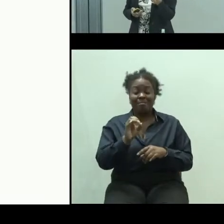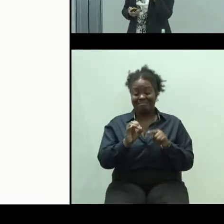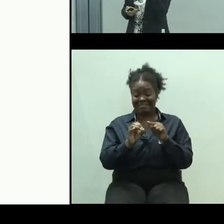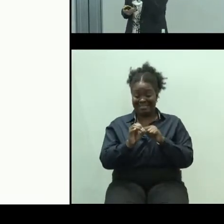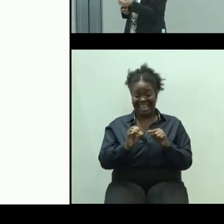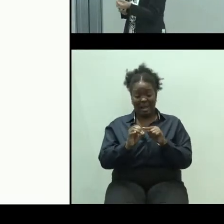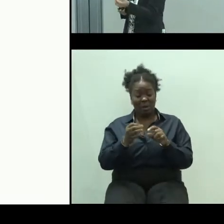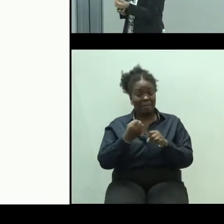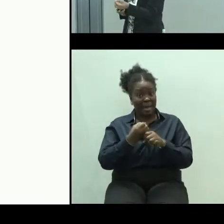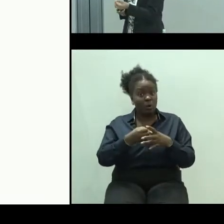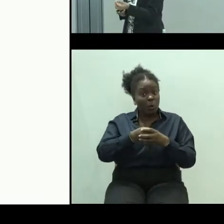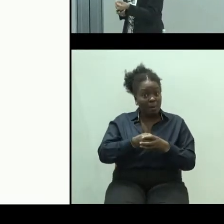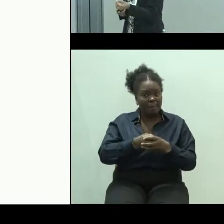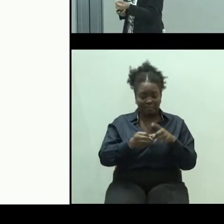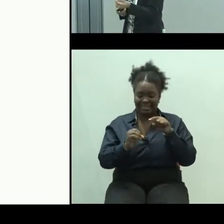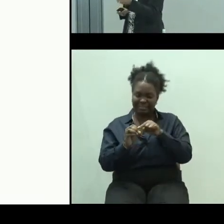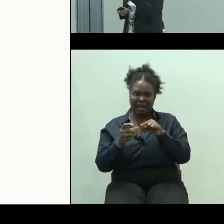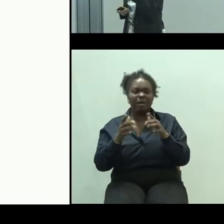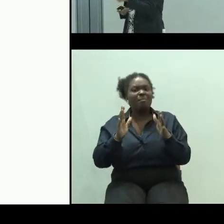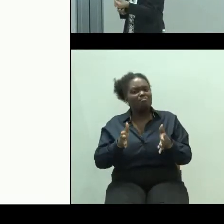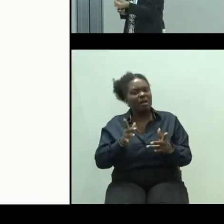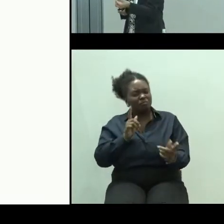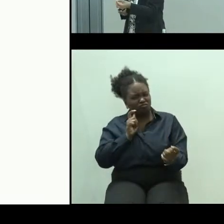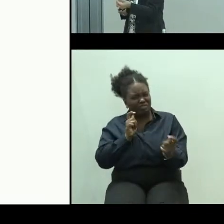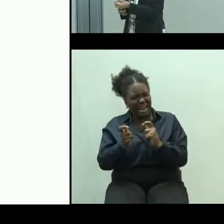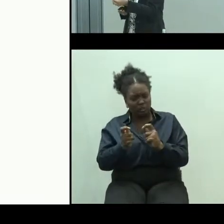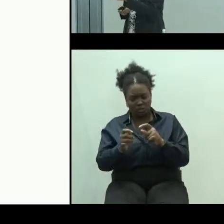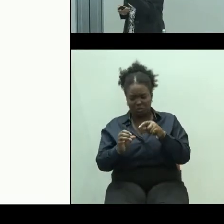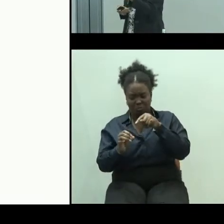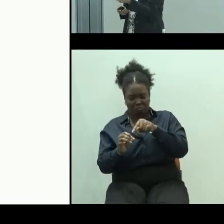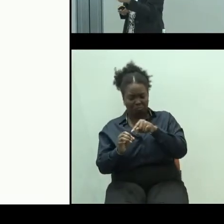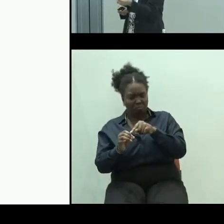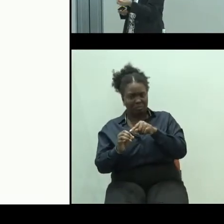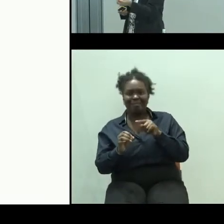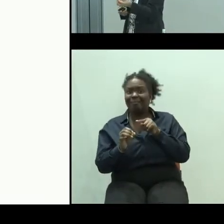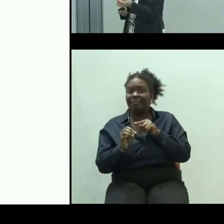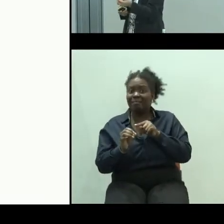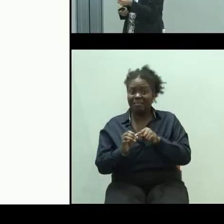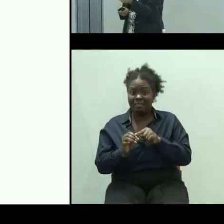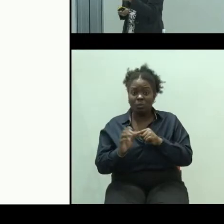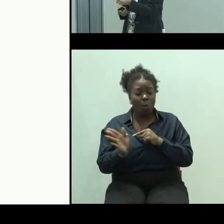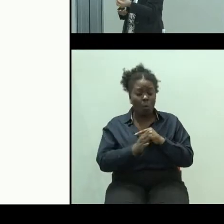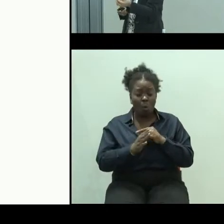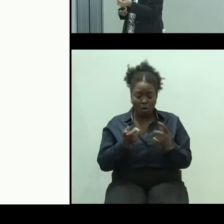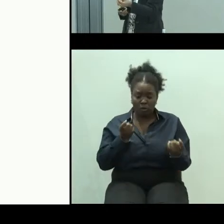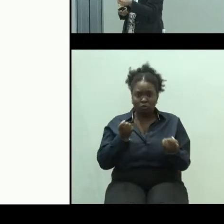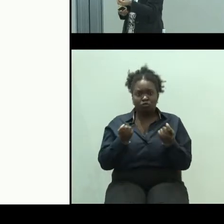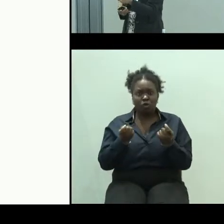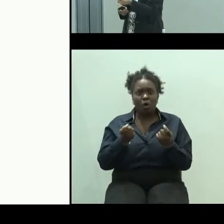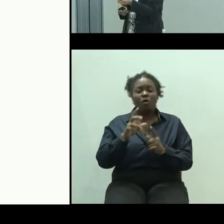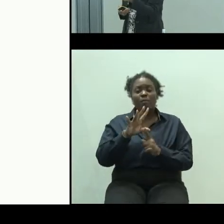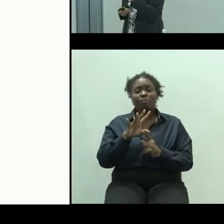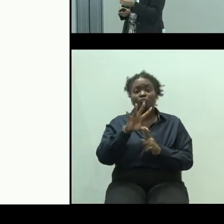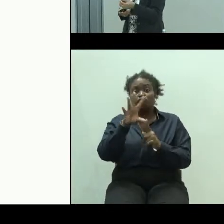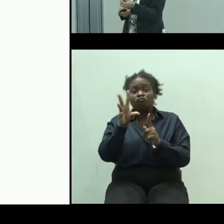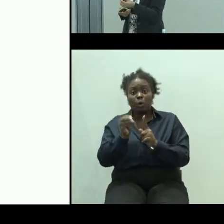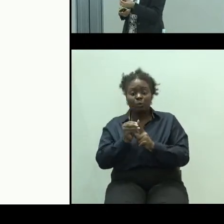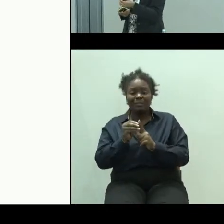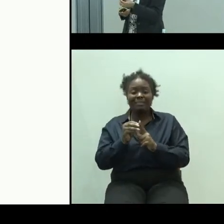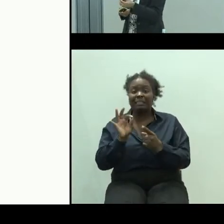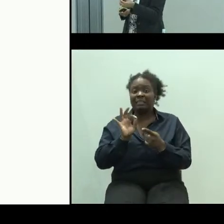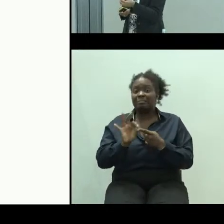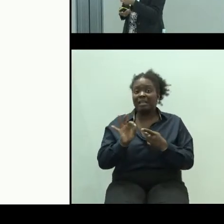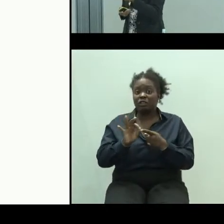have come from a reaction in that cell. The reactions are almost all mediated by proteins, specialized proteins